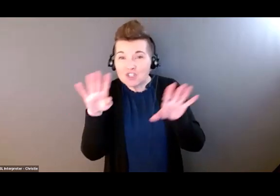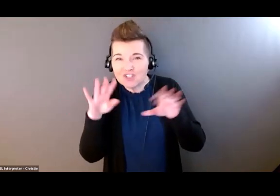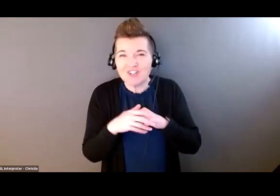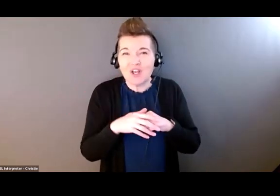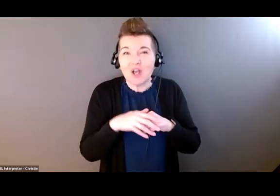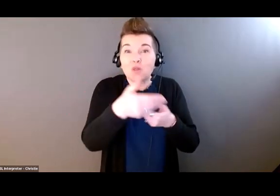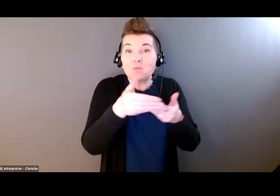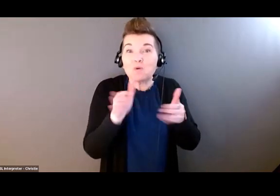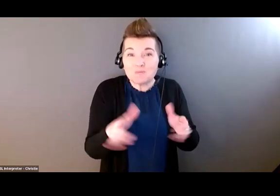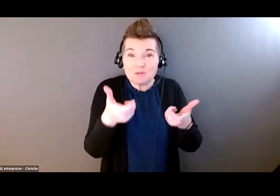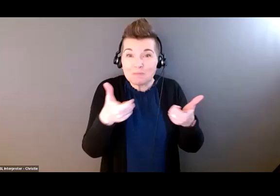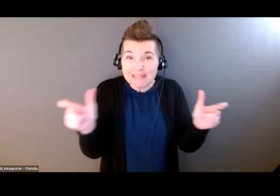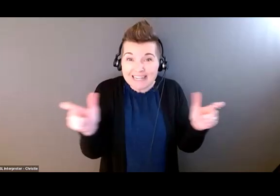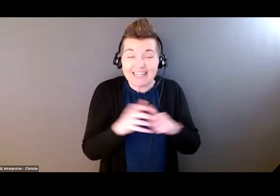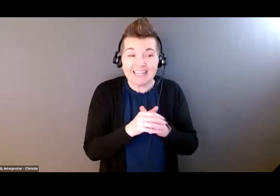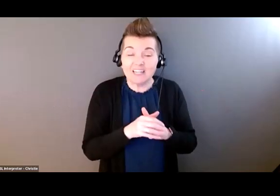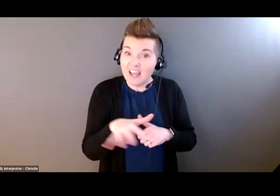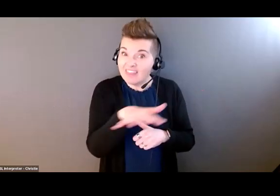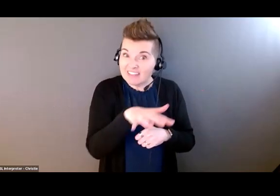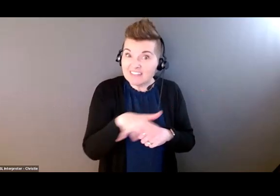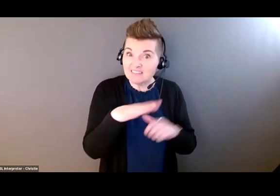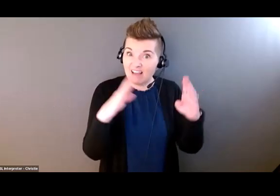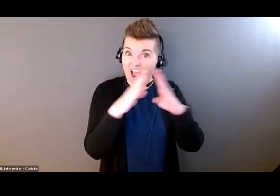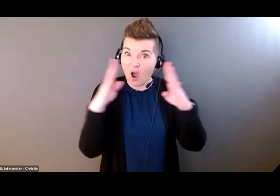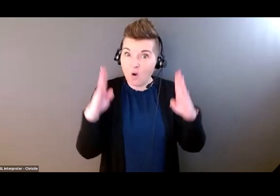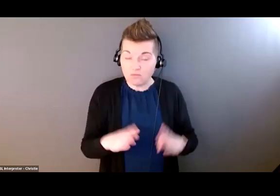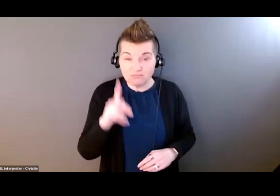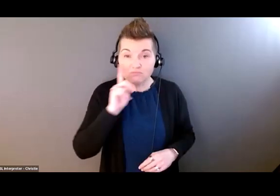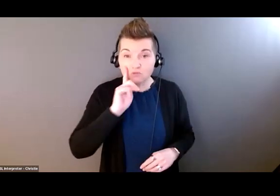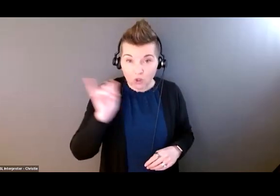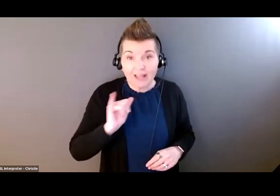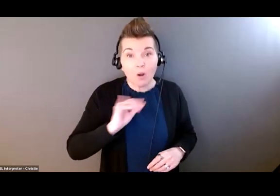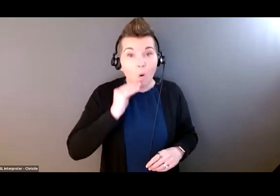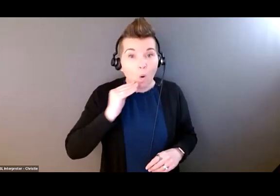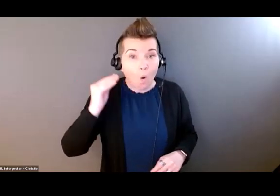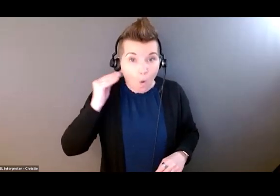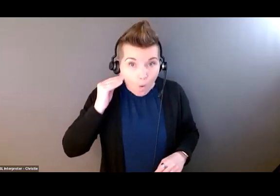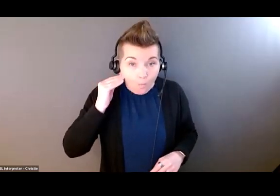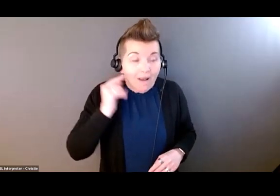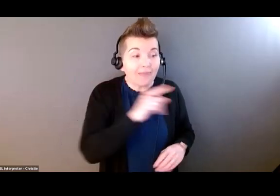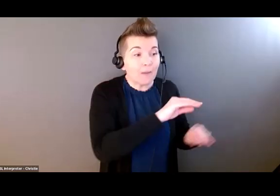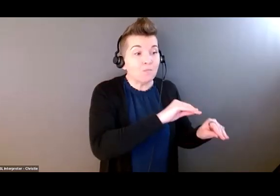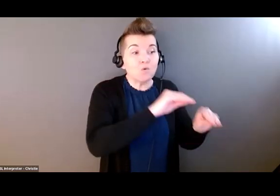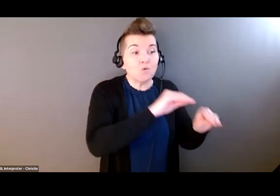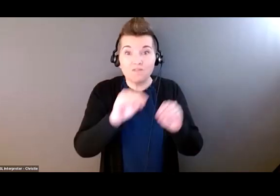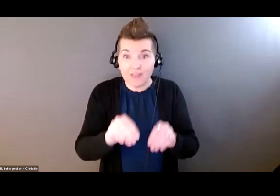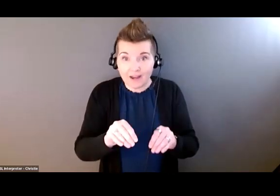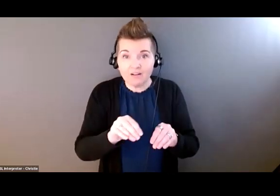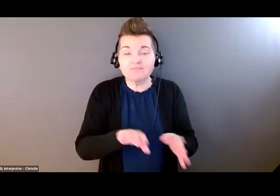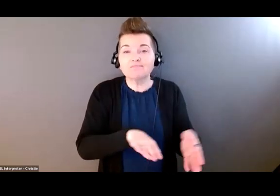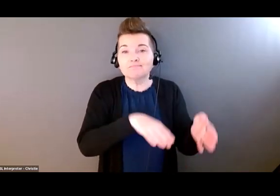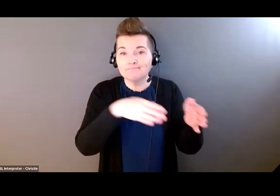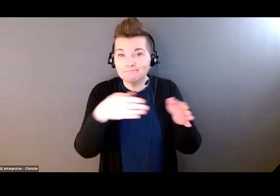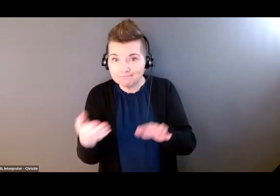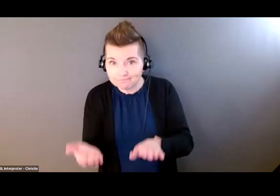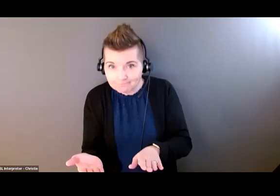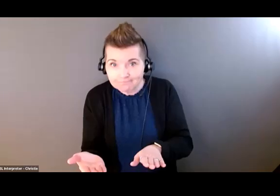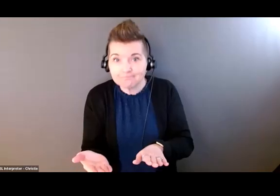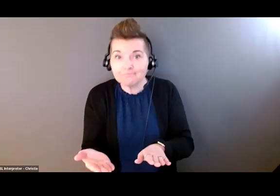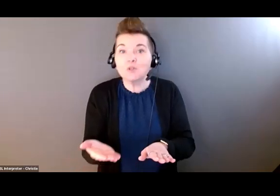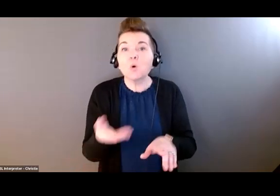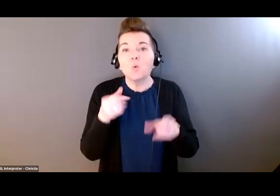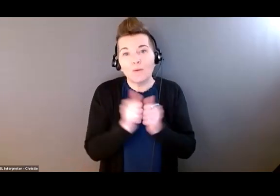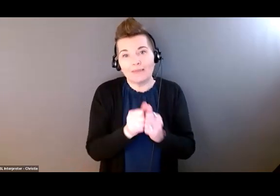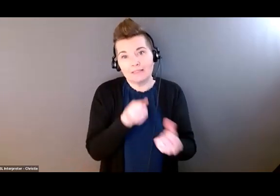pretty yard. Residents have their own rooms. They're quite large. And basically, it's a home. So it's a home where